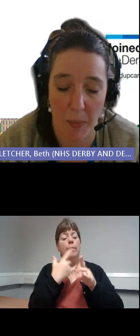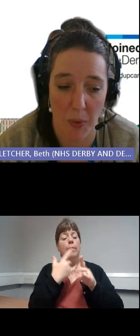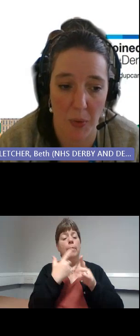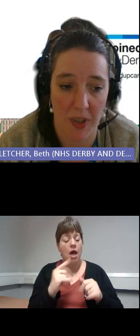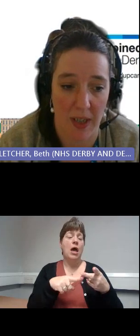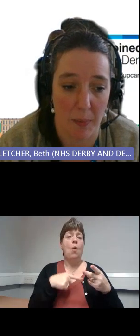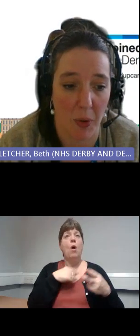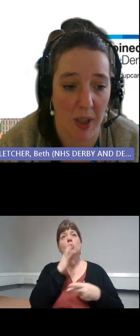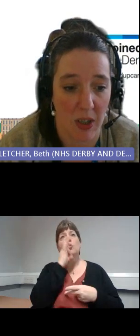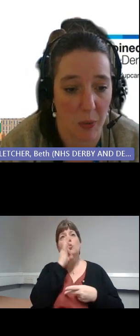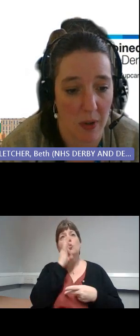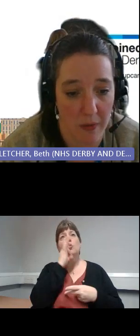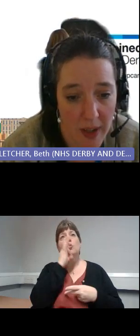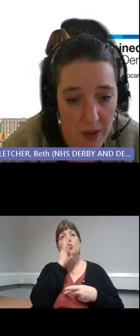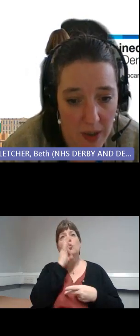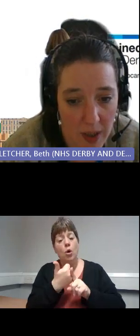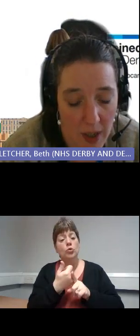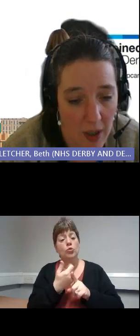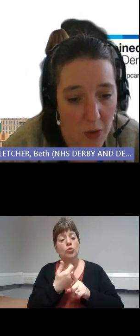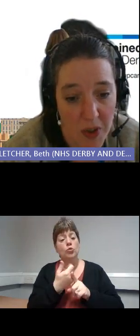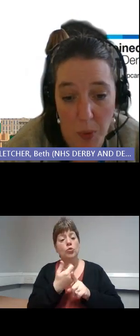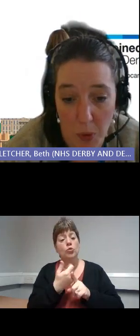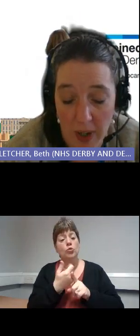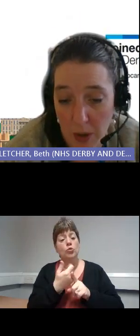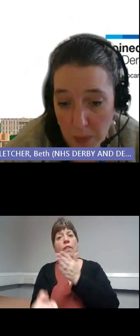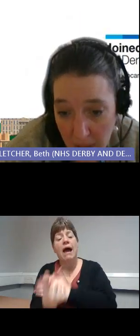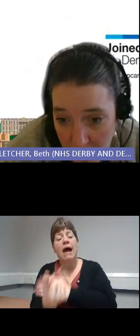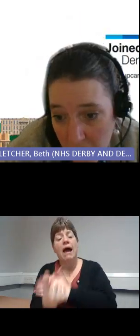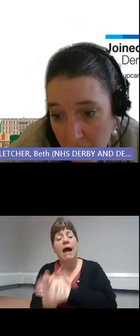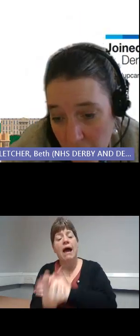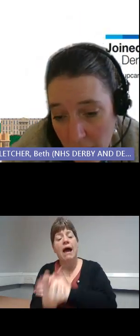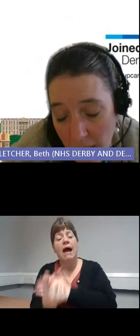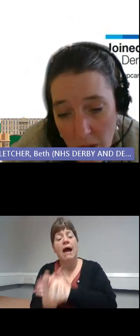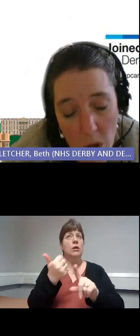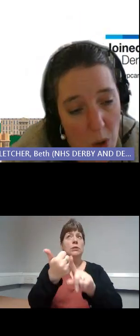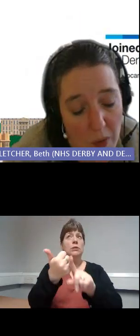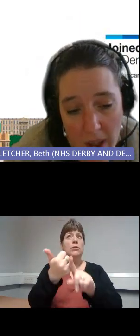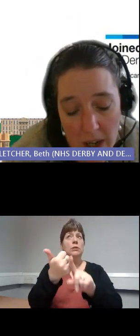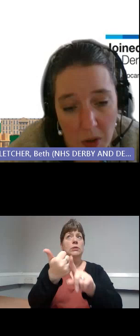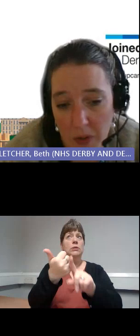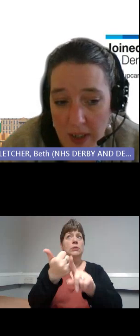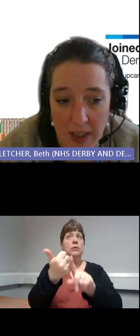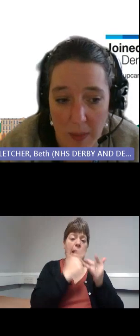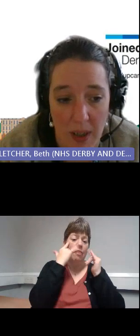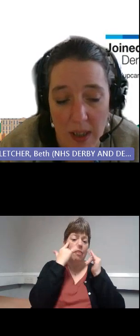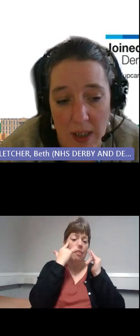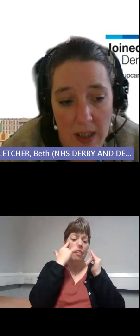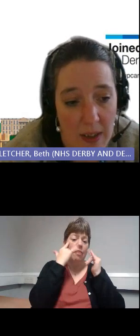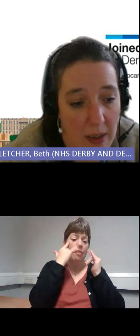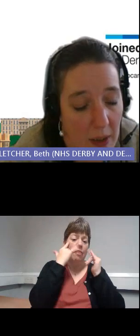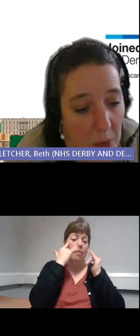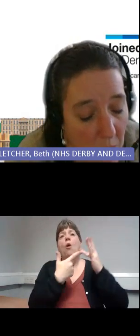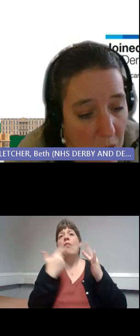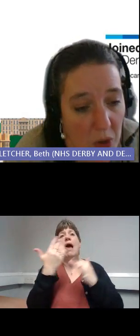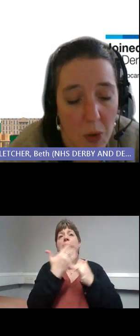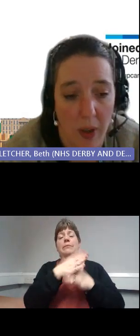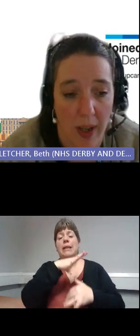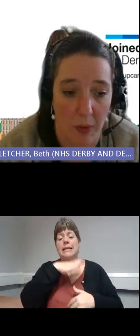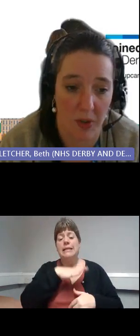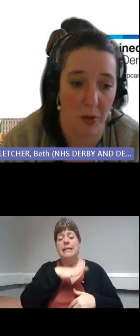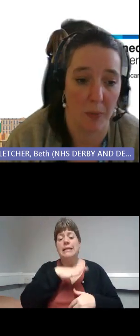get support in booking into an event or support in completing a survey or for any other accessibility needs, then you